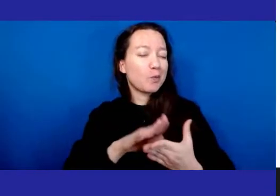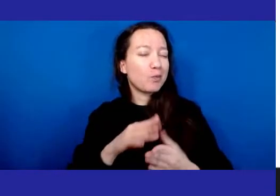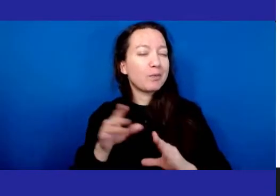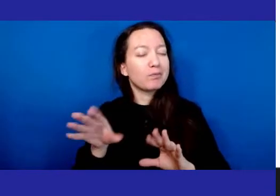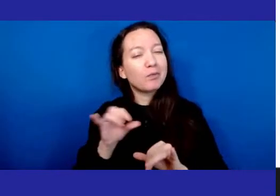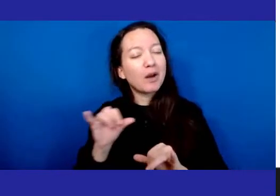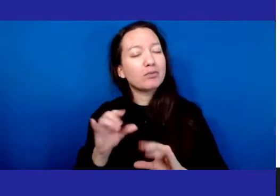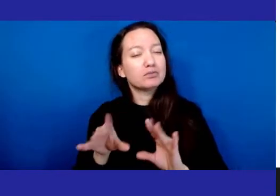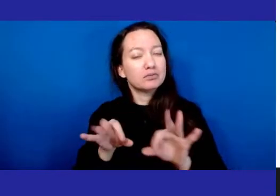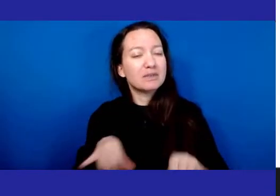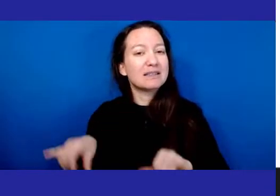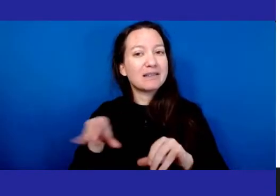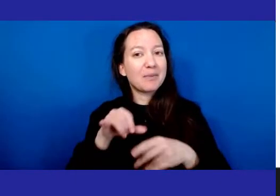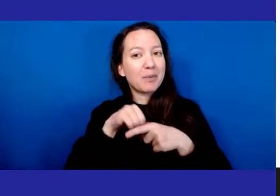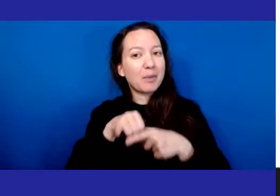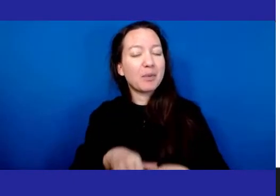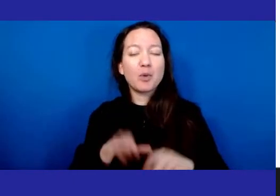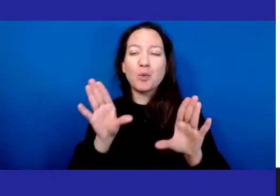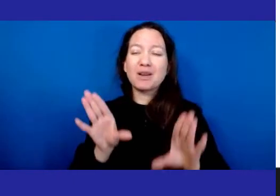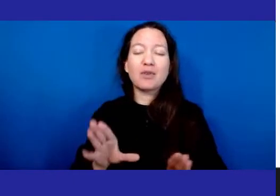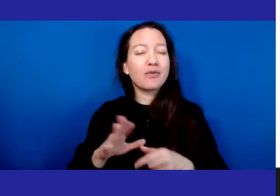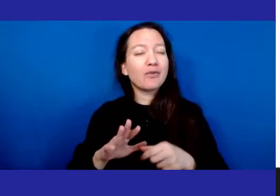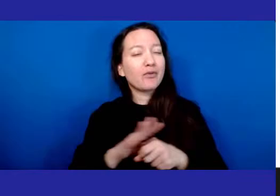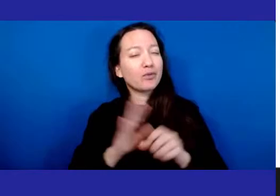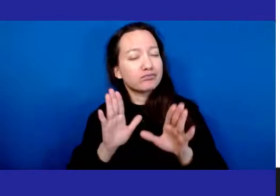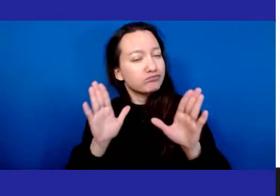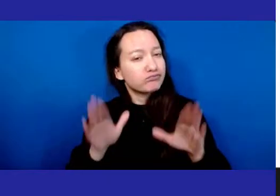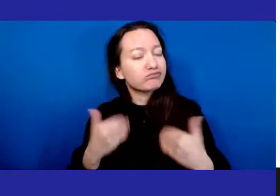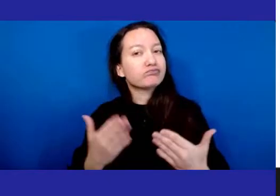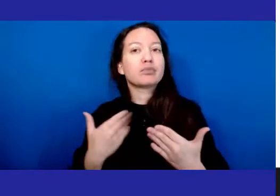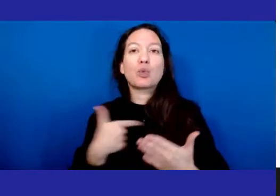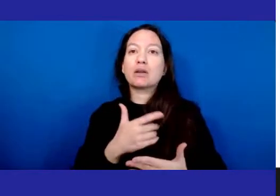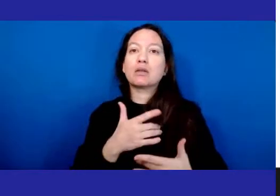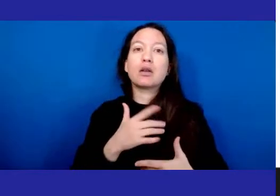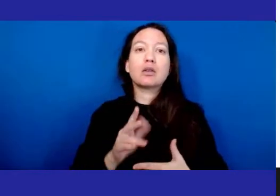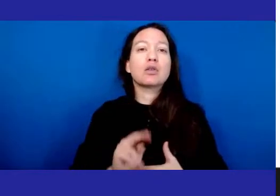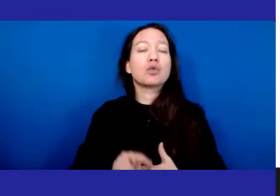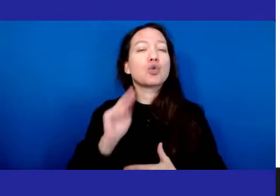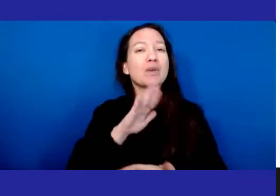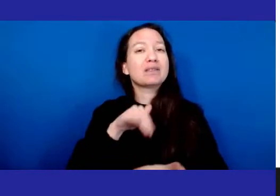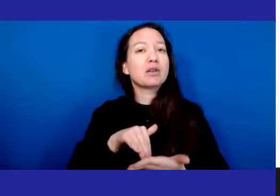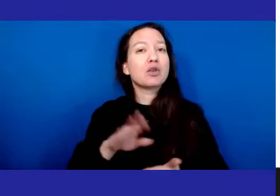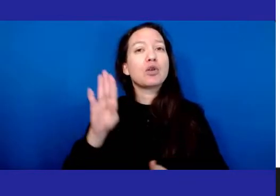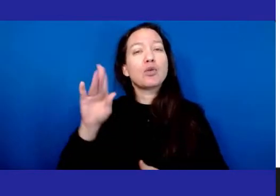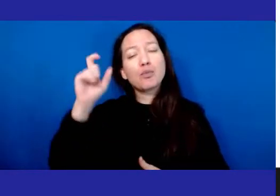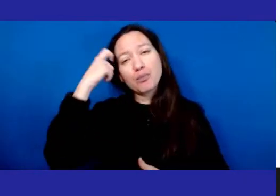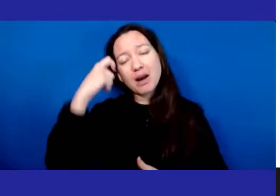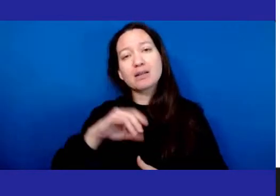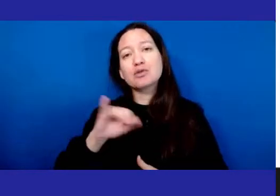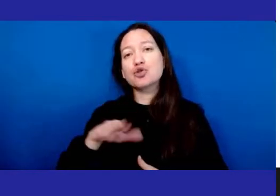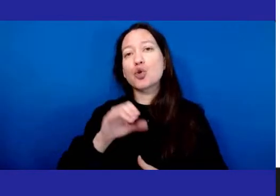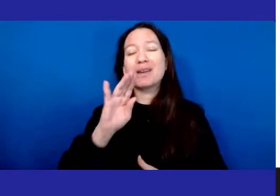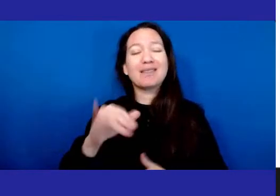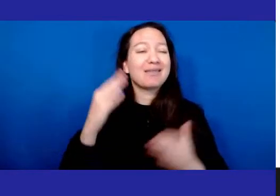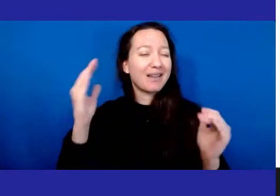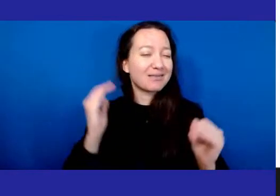language? So it's been wonderful to do a full reset, and we're off to North Central Bronx and Jacoby next. Thank you. Yeah, thank you.